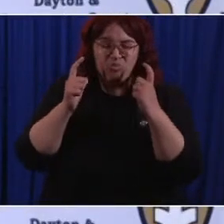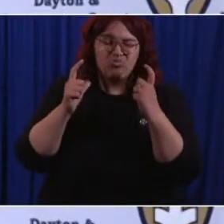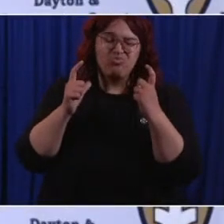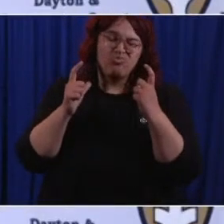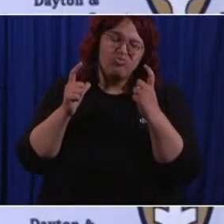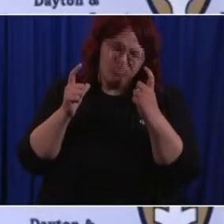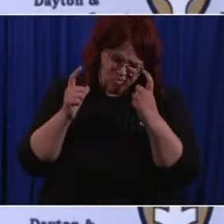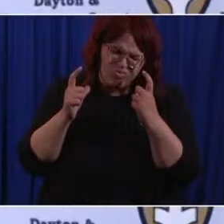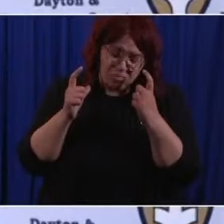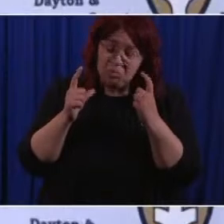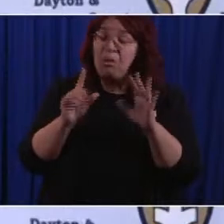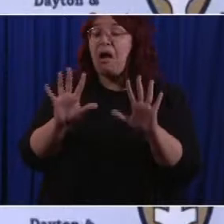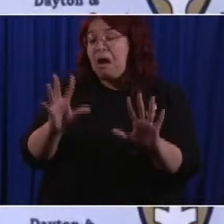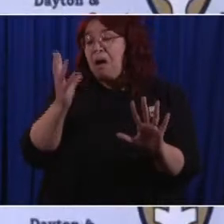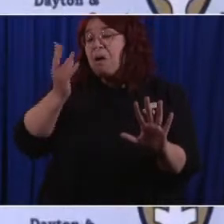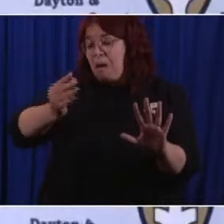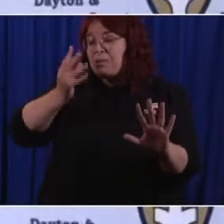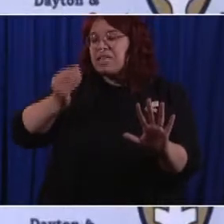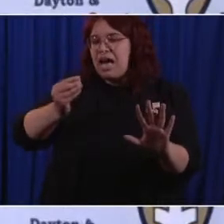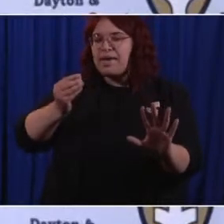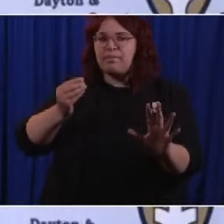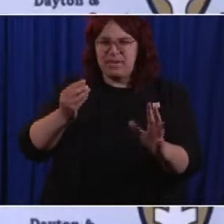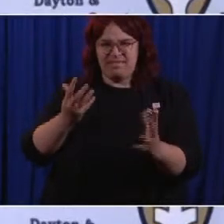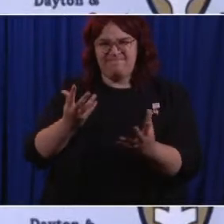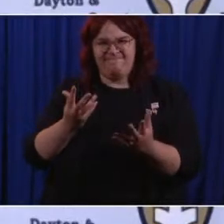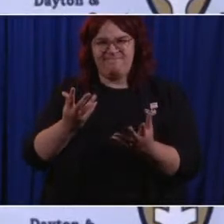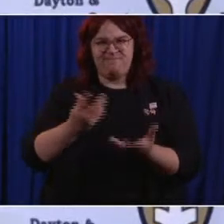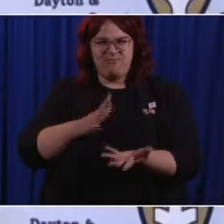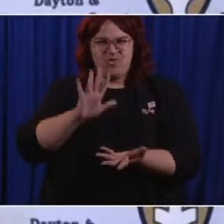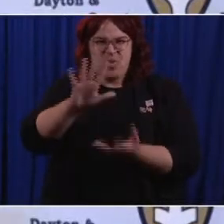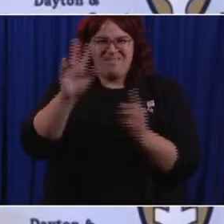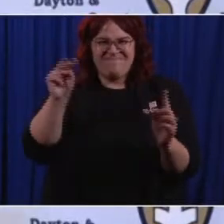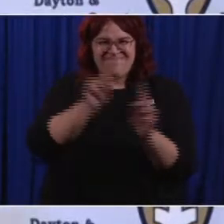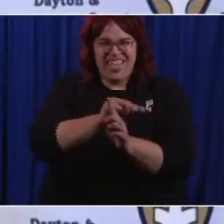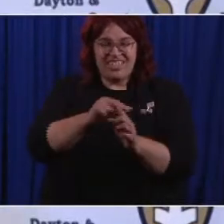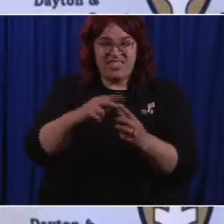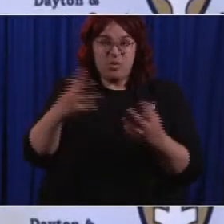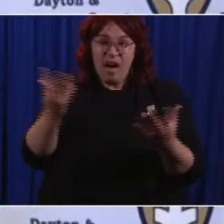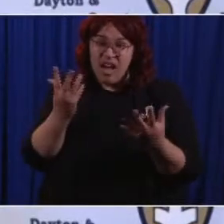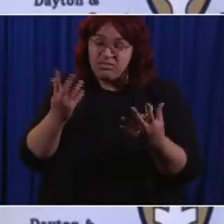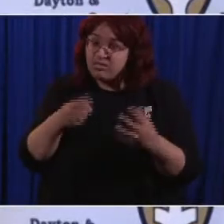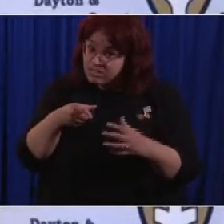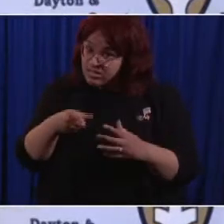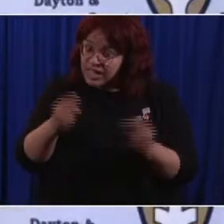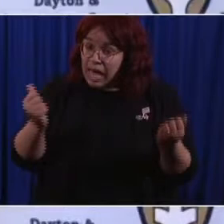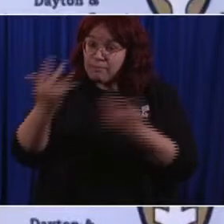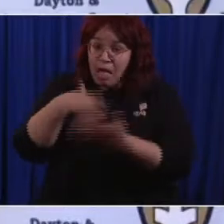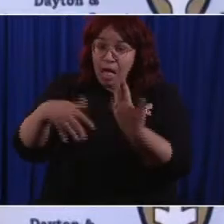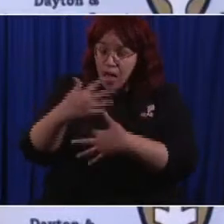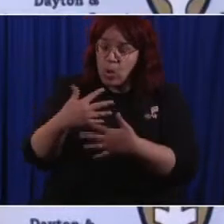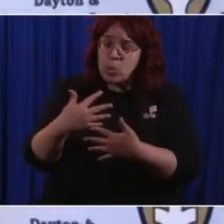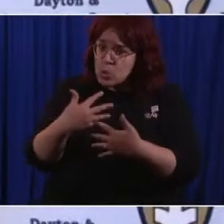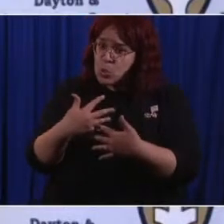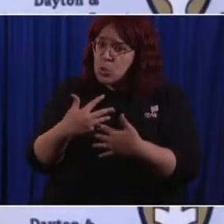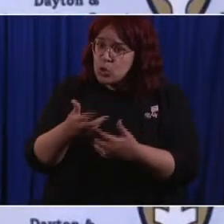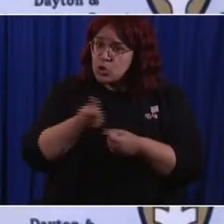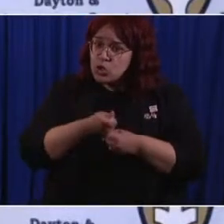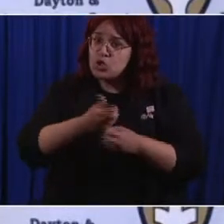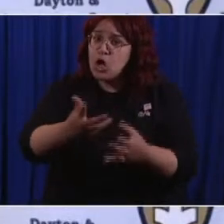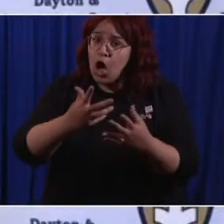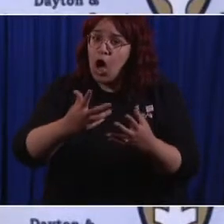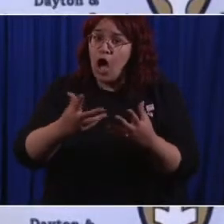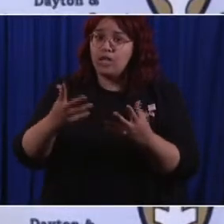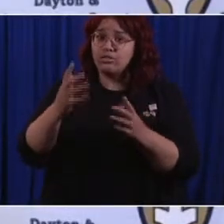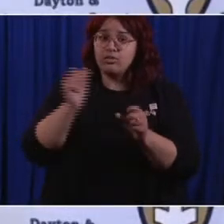that situation with regard to the risk of contributing to community spread? Yeah, I saw the picture of the Dora